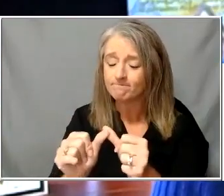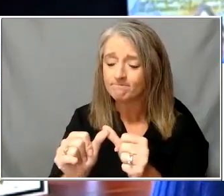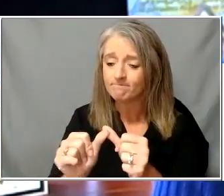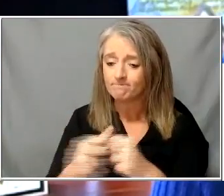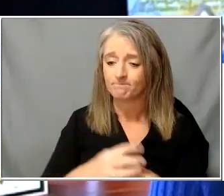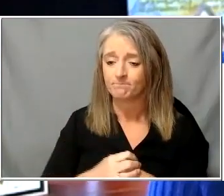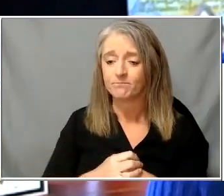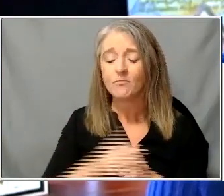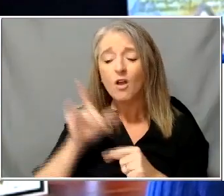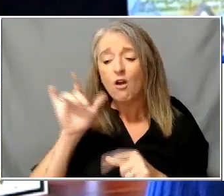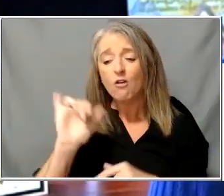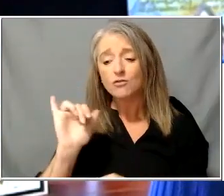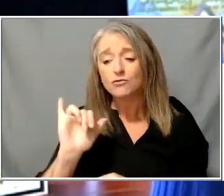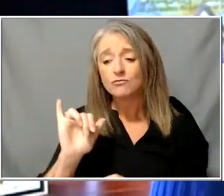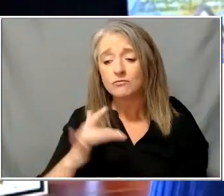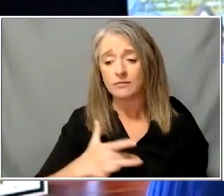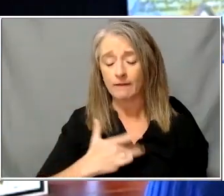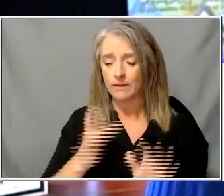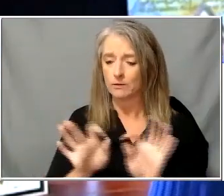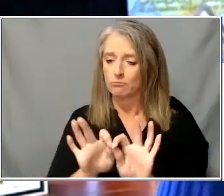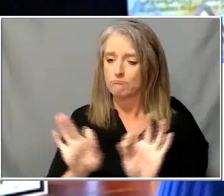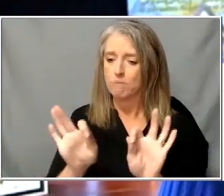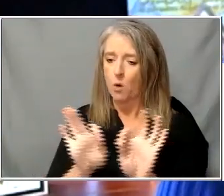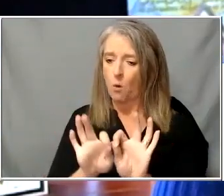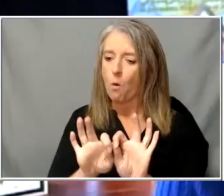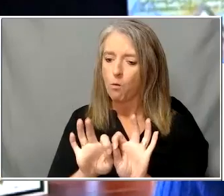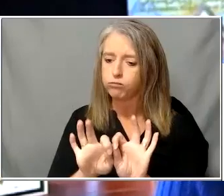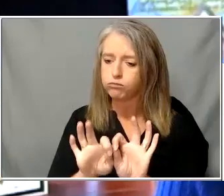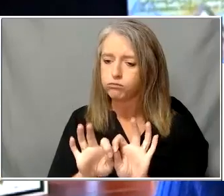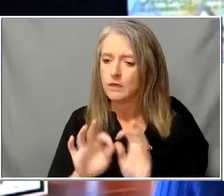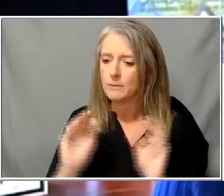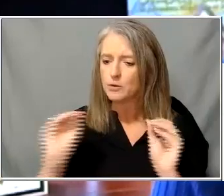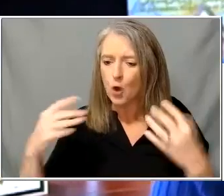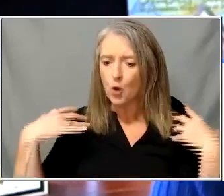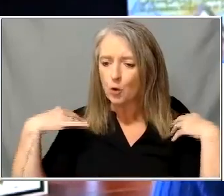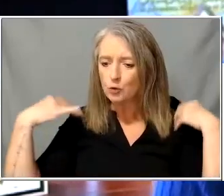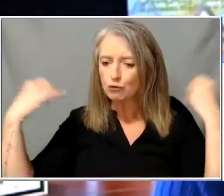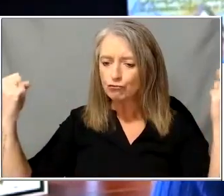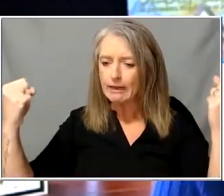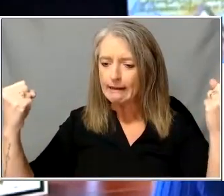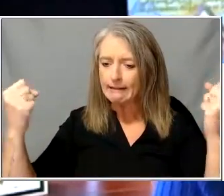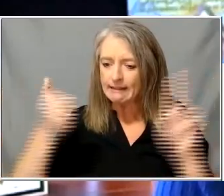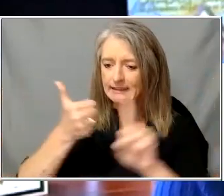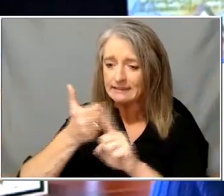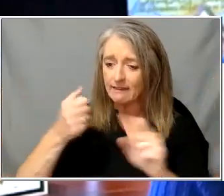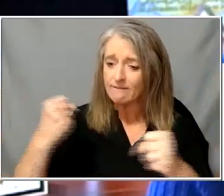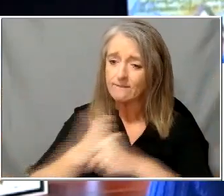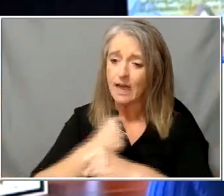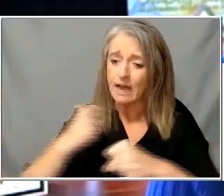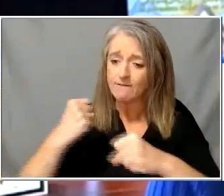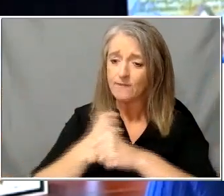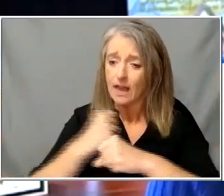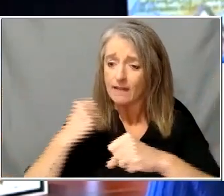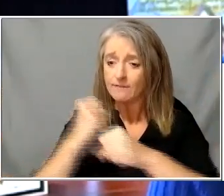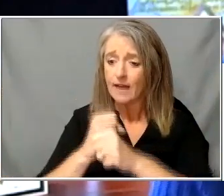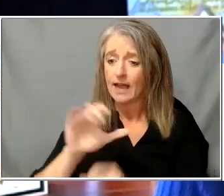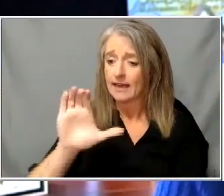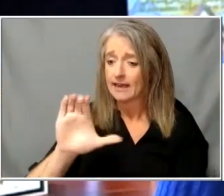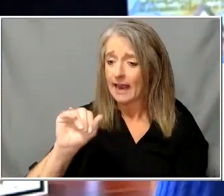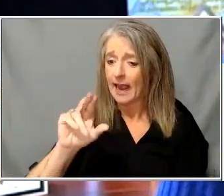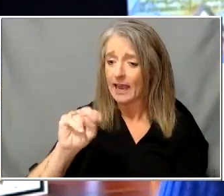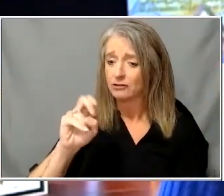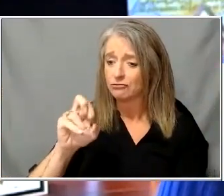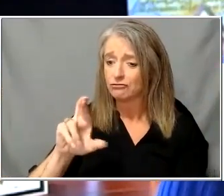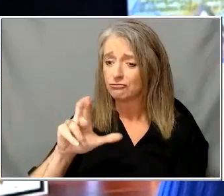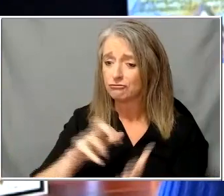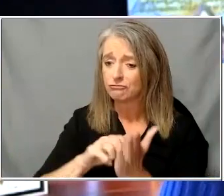And I think that's important. But there's no strength that can fight this cancer. It's not